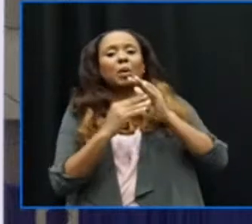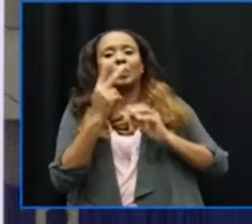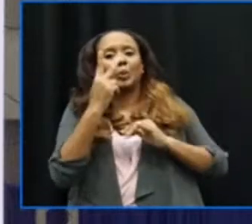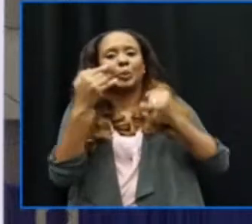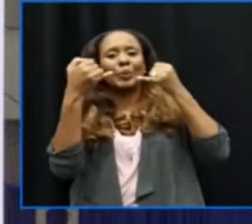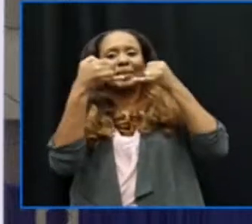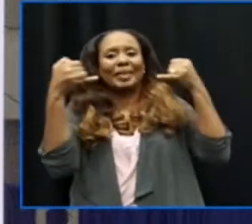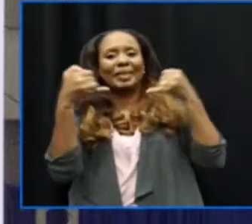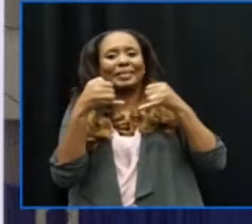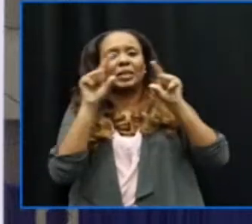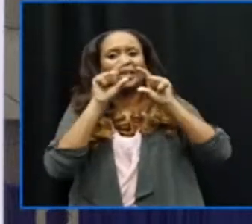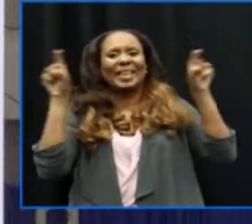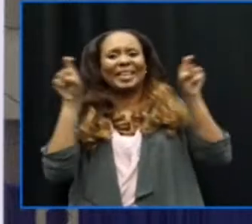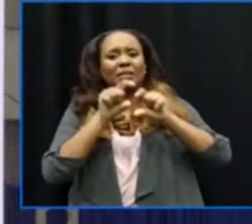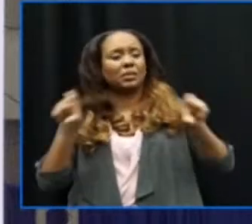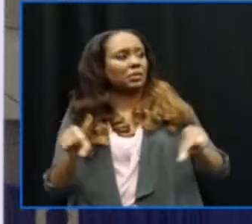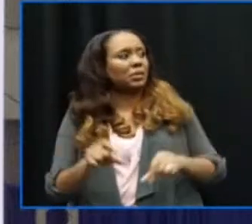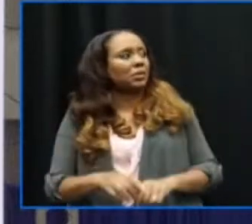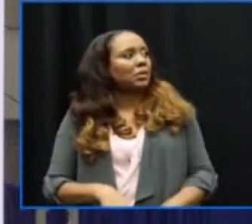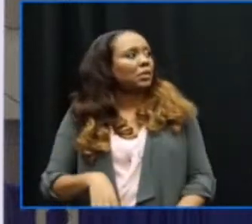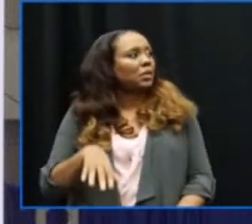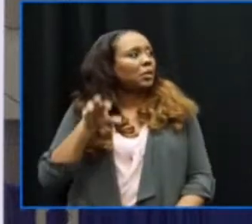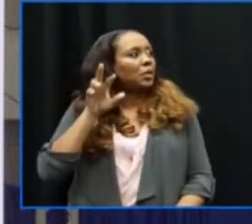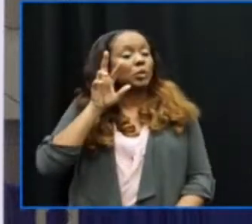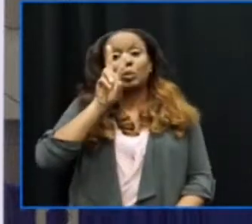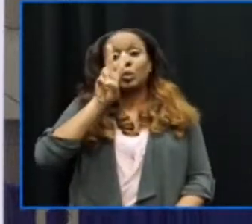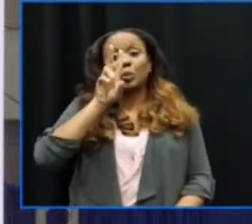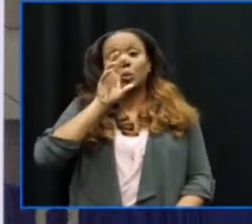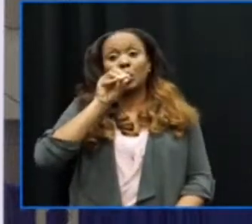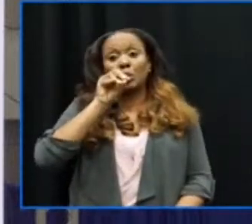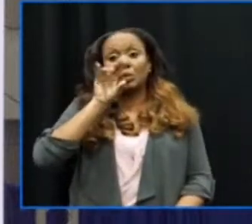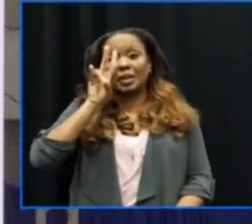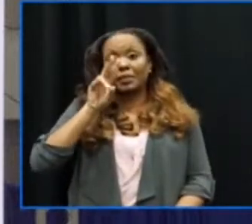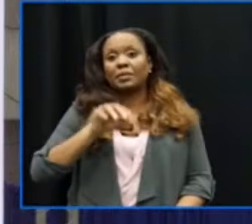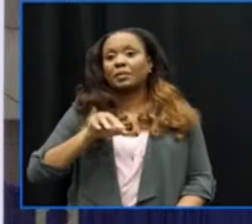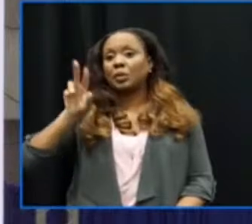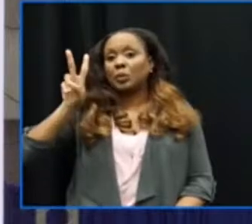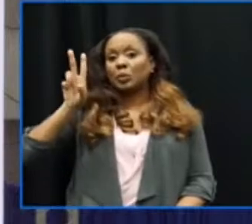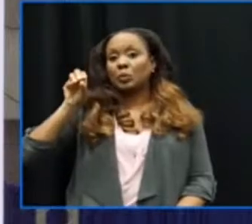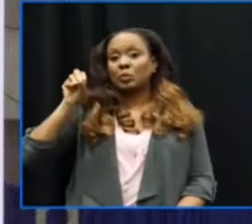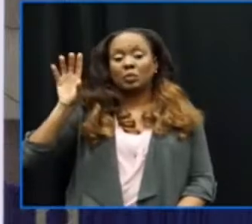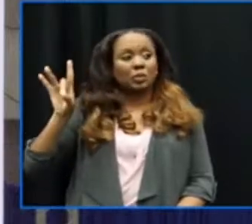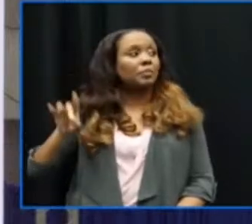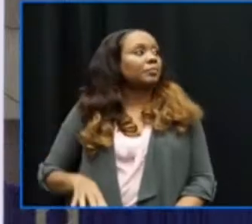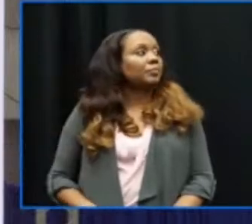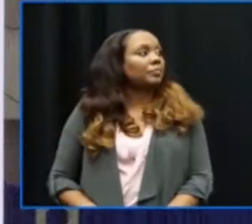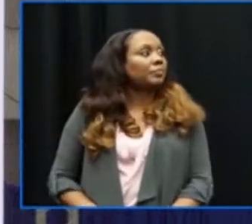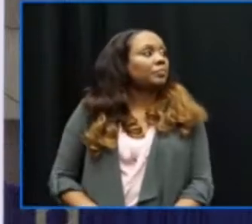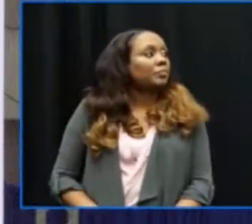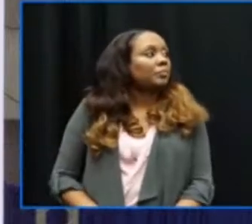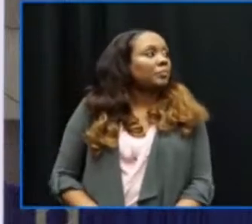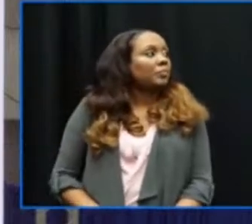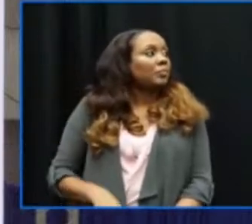2008. And in 2008, Barbados had